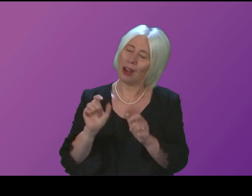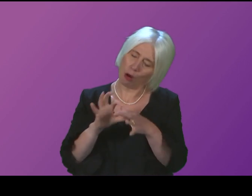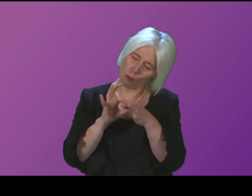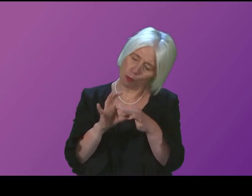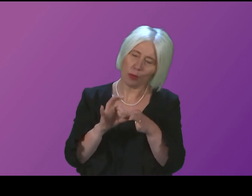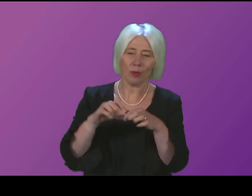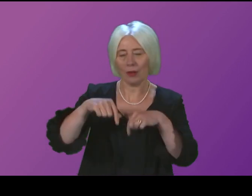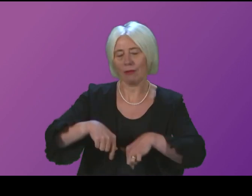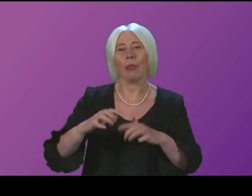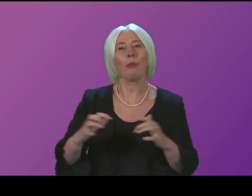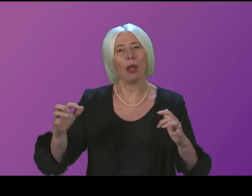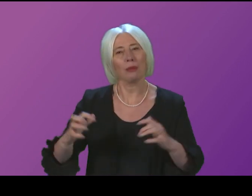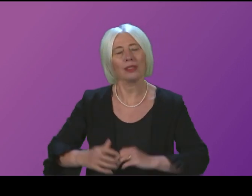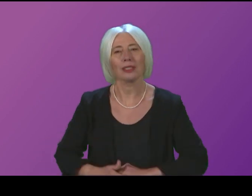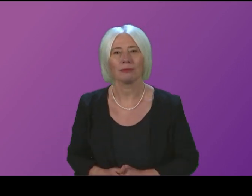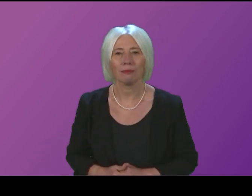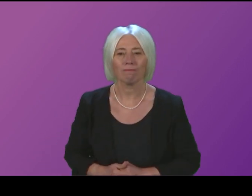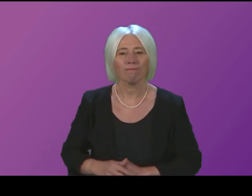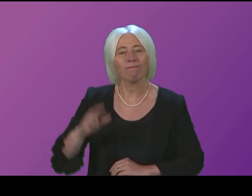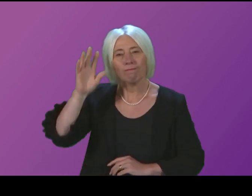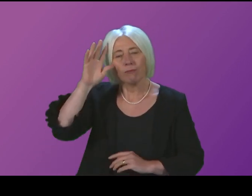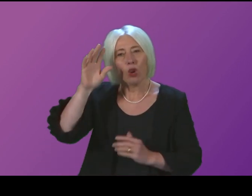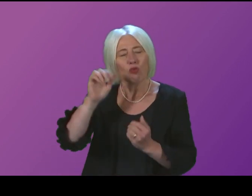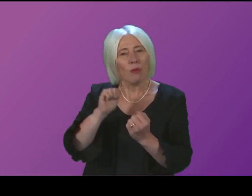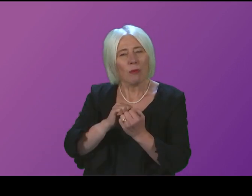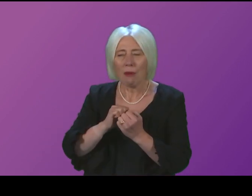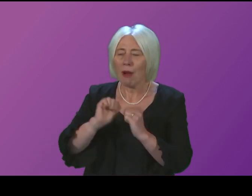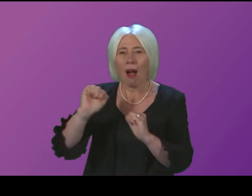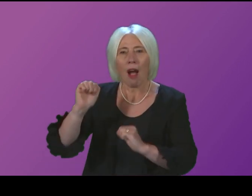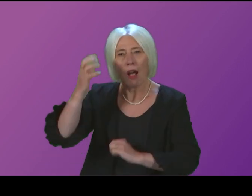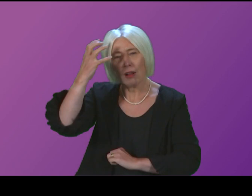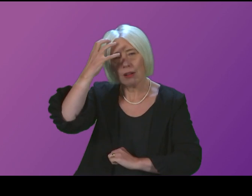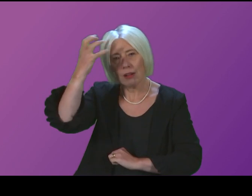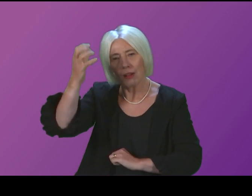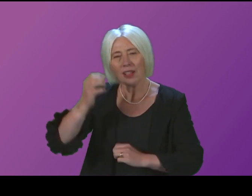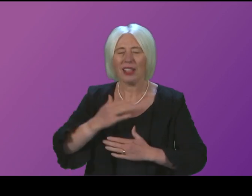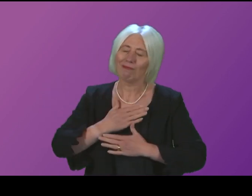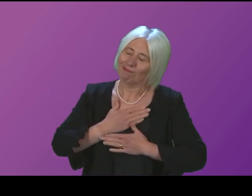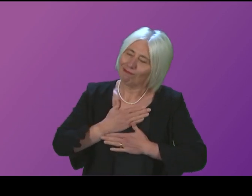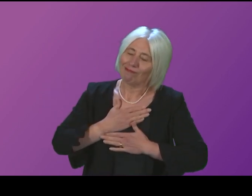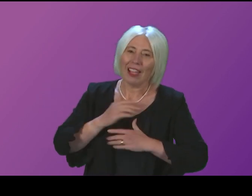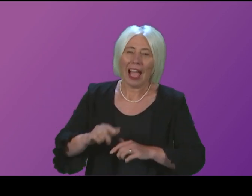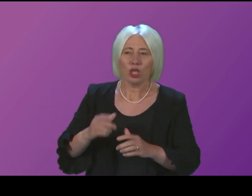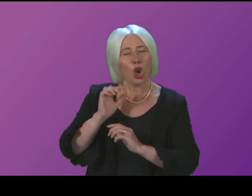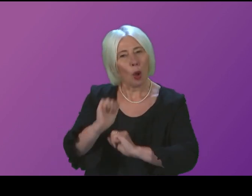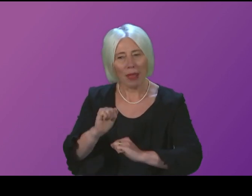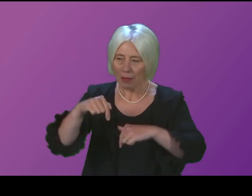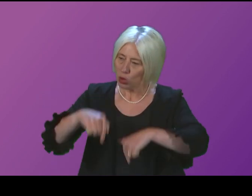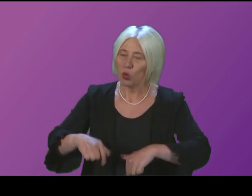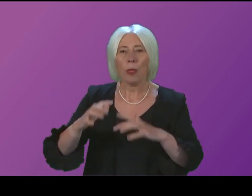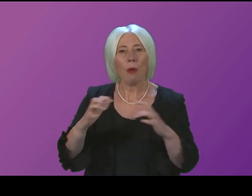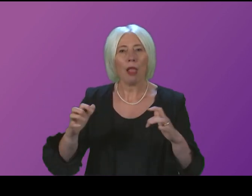this Parliament. We are reminded of Her Majesty's commitment to and affection for this Parliament every time we